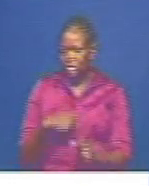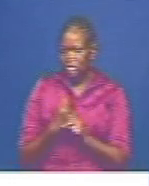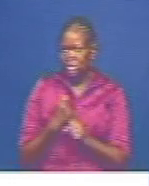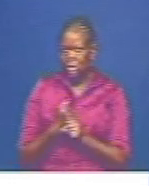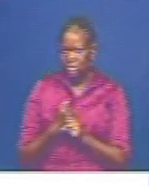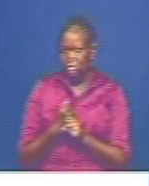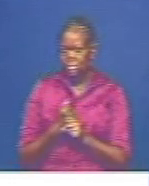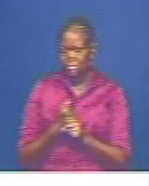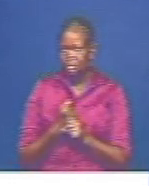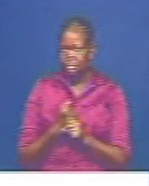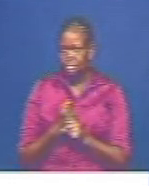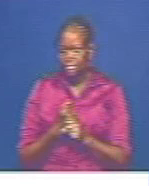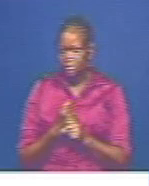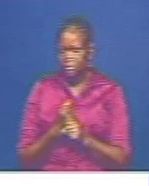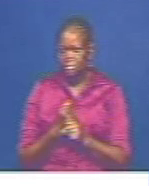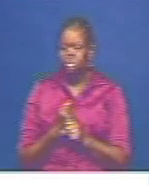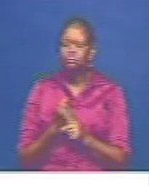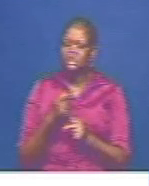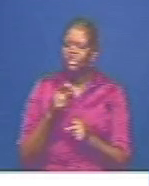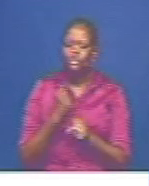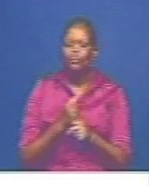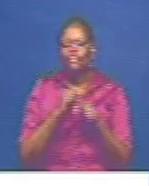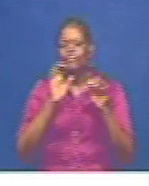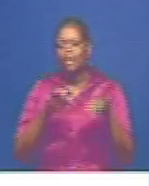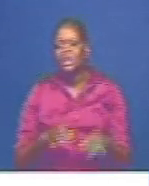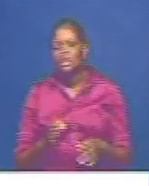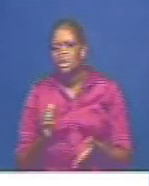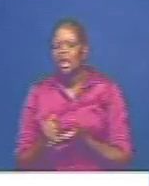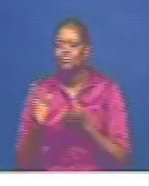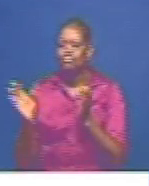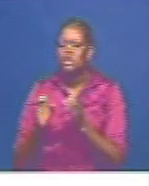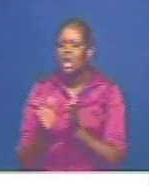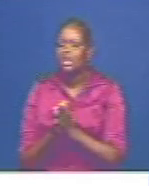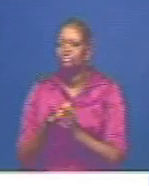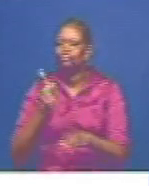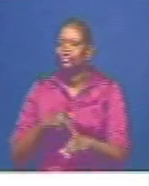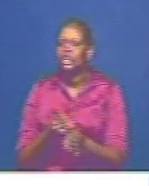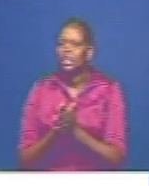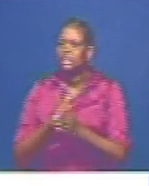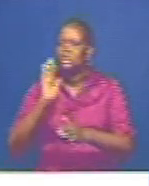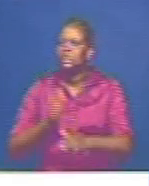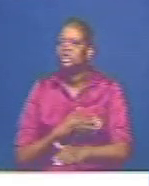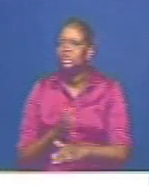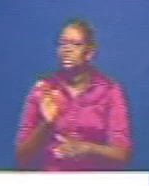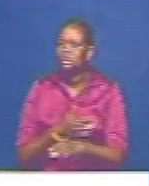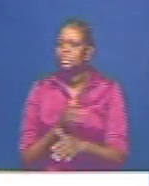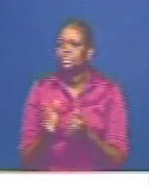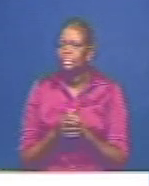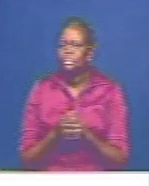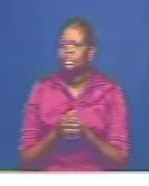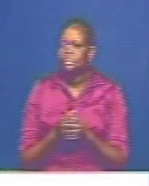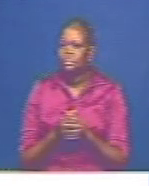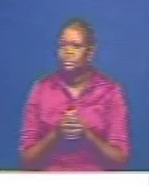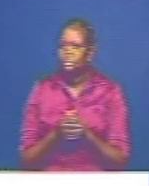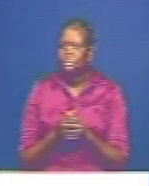from just farming and helping the community, he does music, he does poetry. So and let's the have... music was shot in East Pokot. In East Pokot. And the